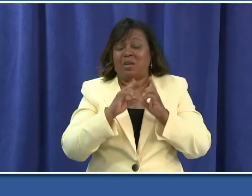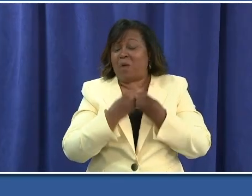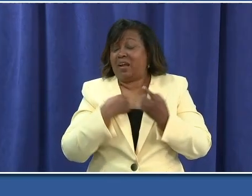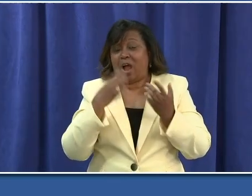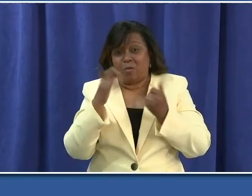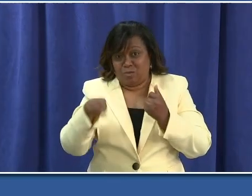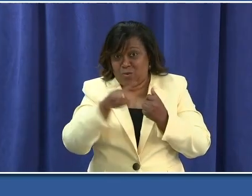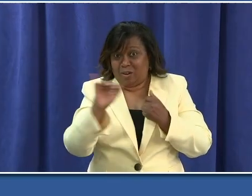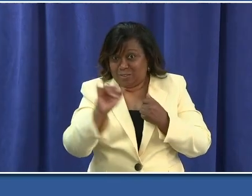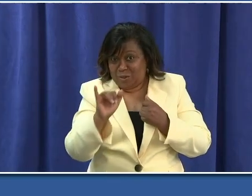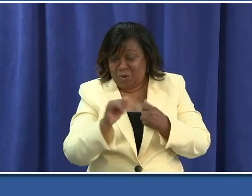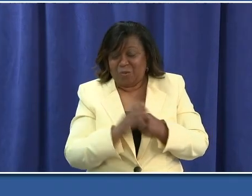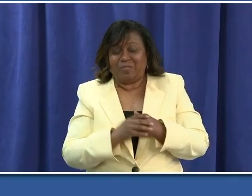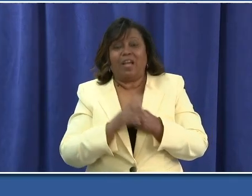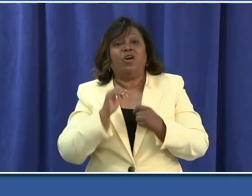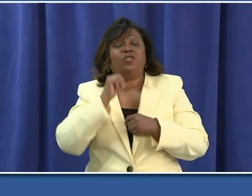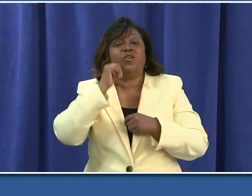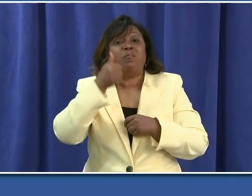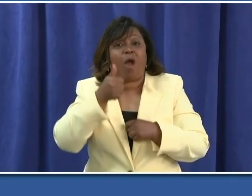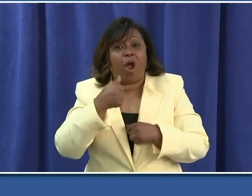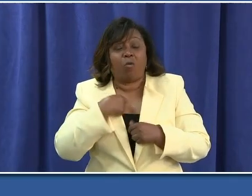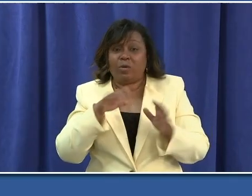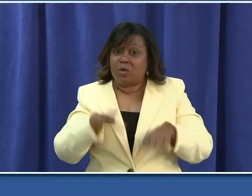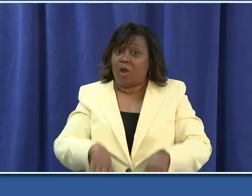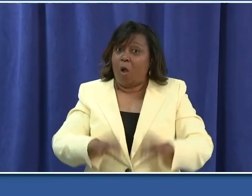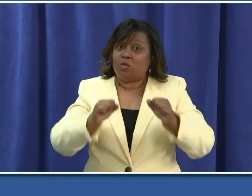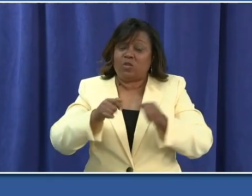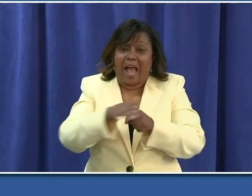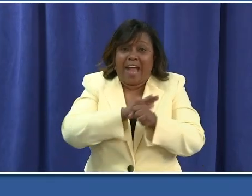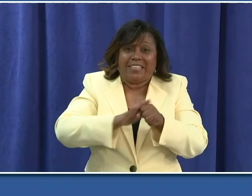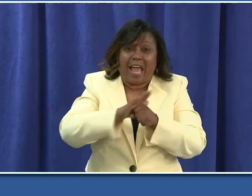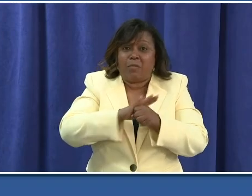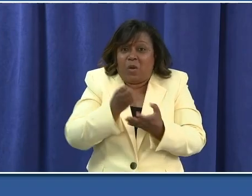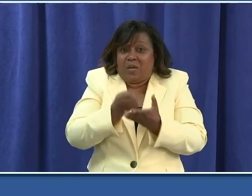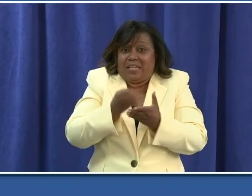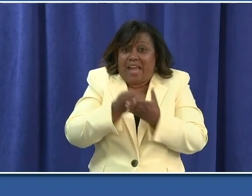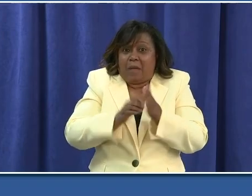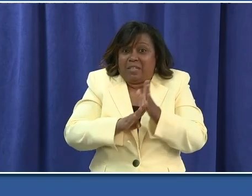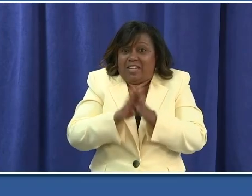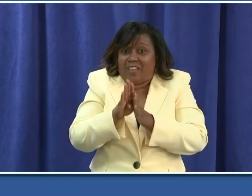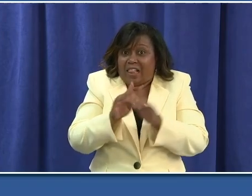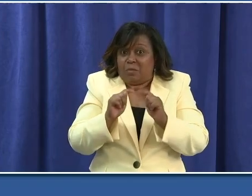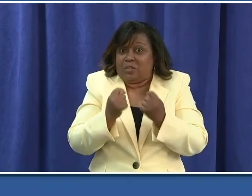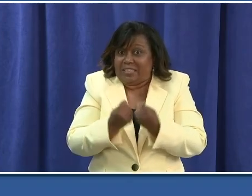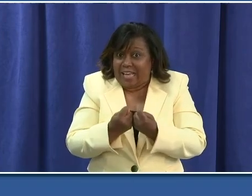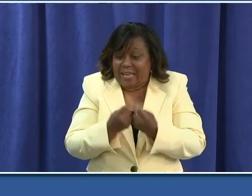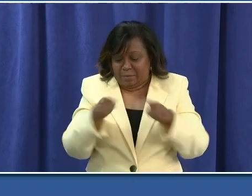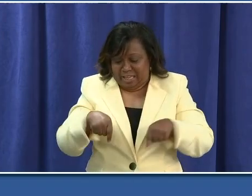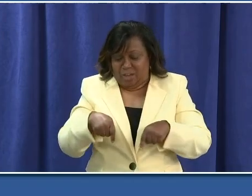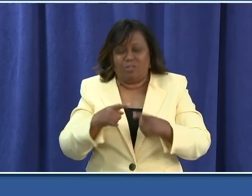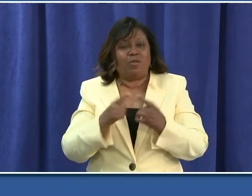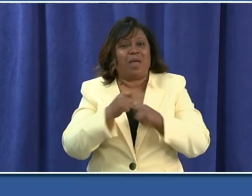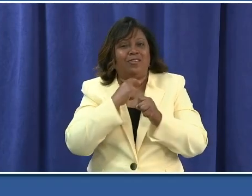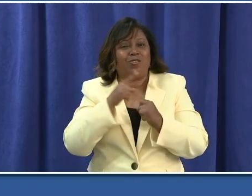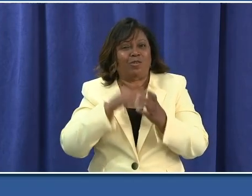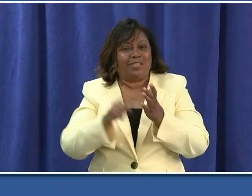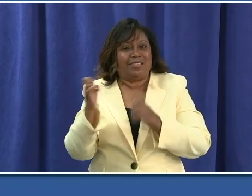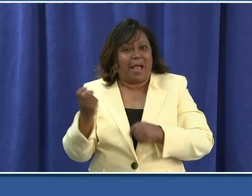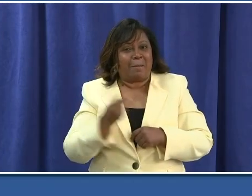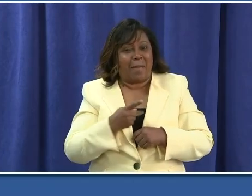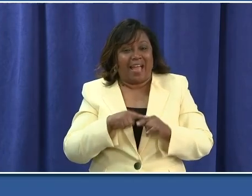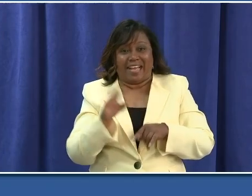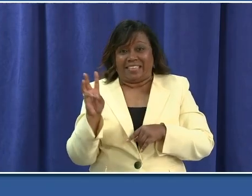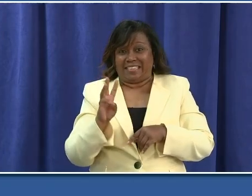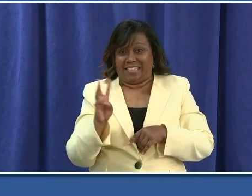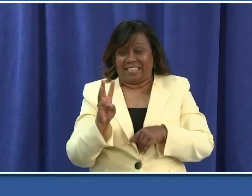hope everyone did too. Tomorrow, we will be hosting our neighborhood and economic development team here, so make sure to check back at